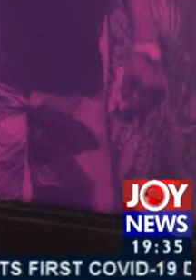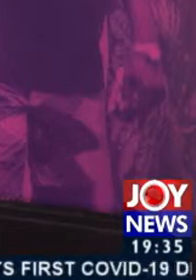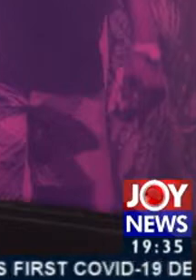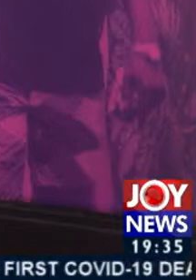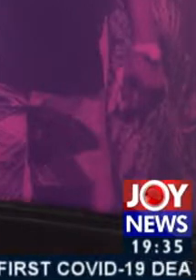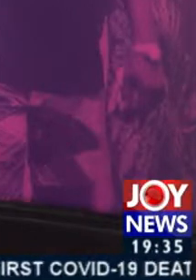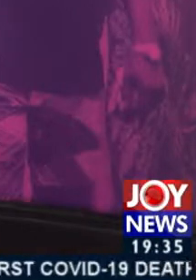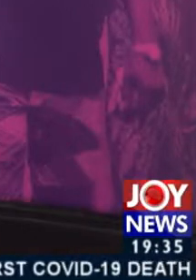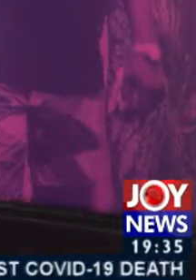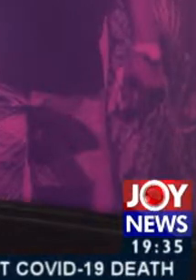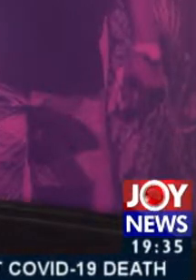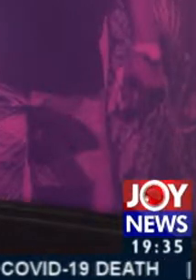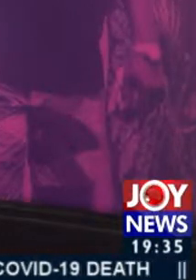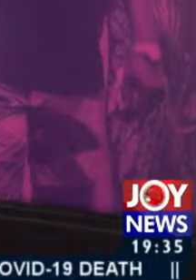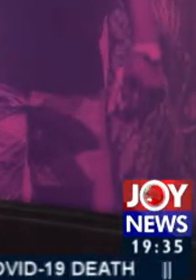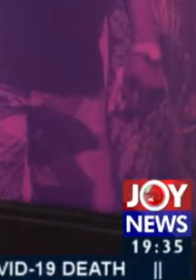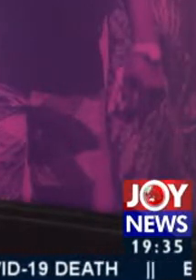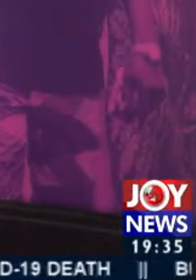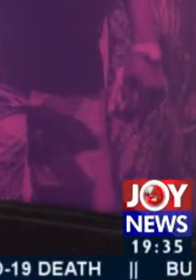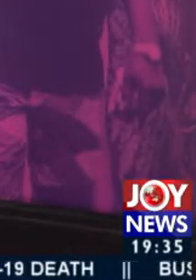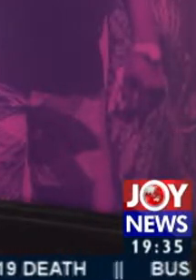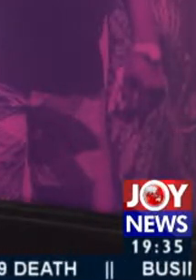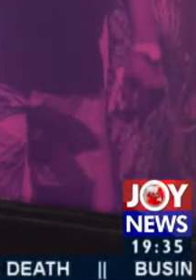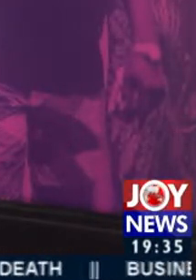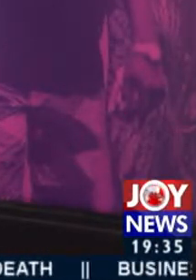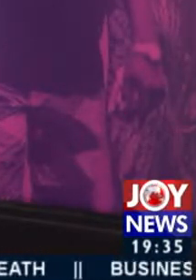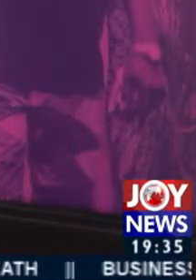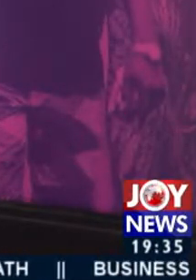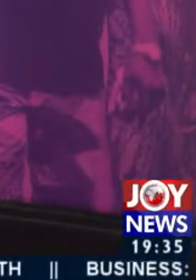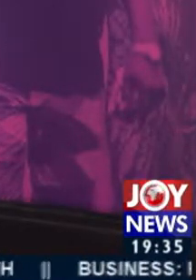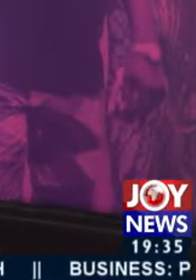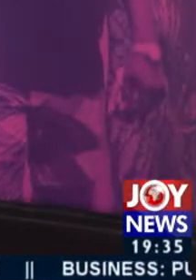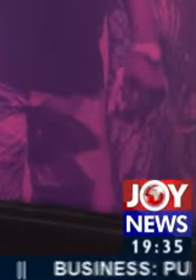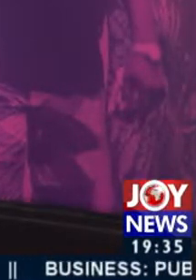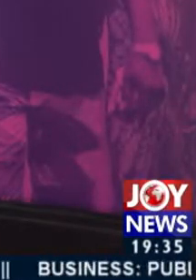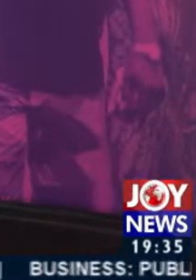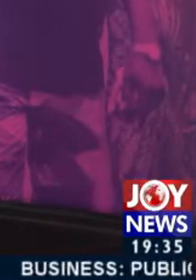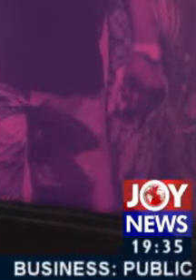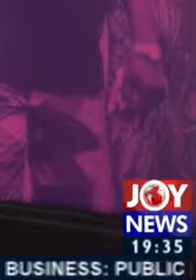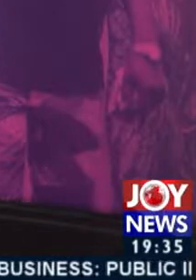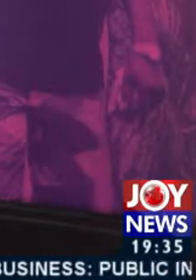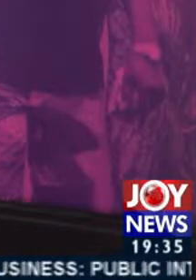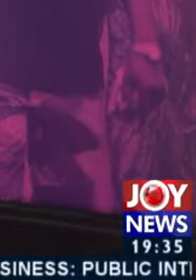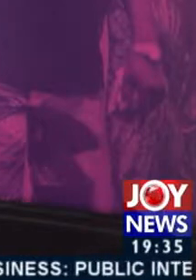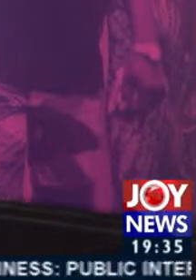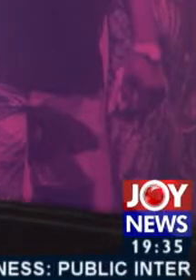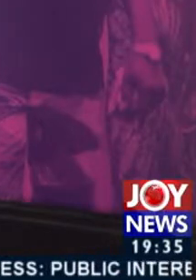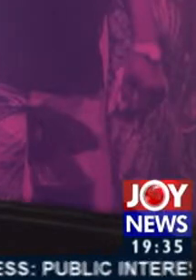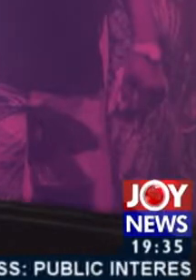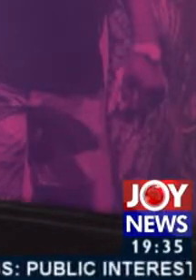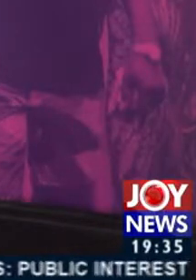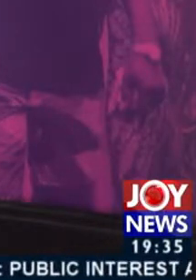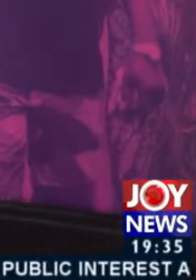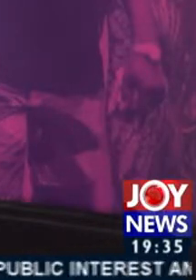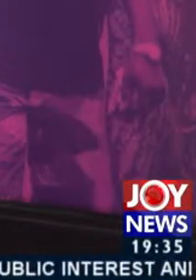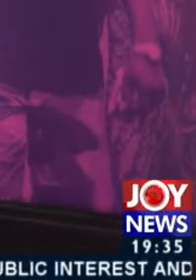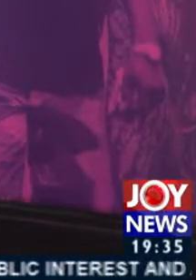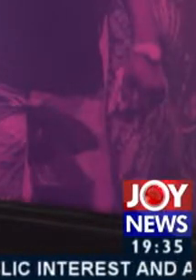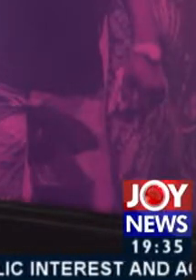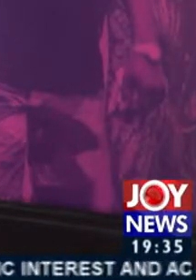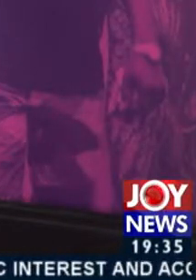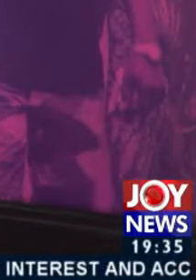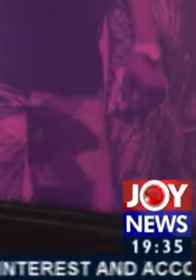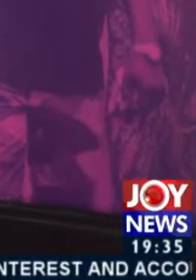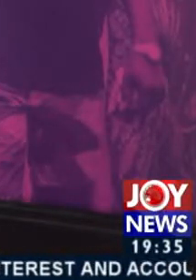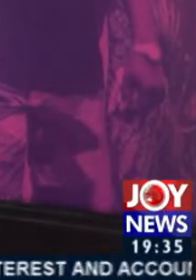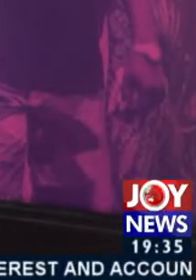on myjoyonline.com or on our social media platforms on Facebook, on YouTube, on Twitter, etc. Now, tonight we're asking